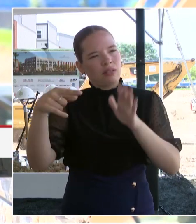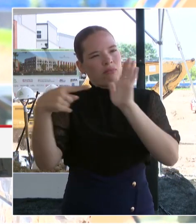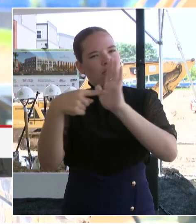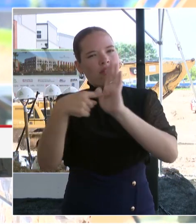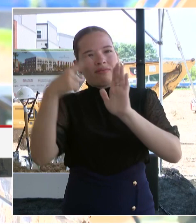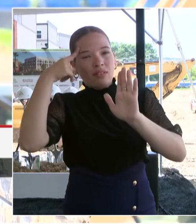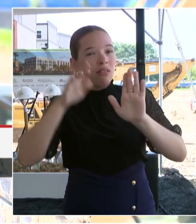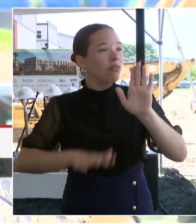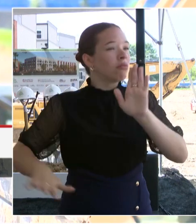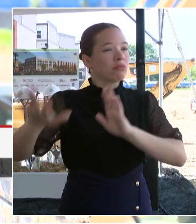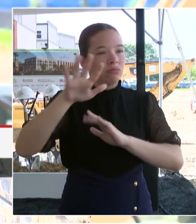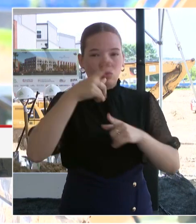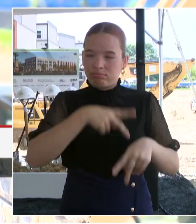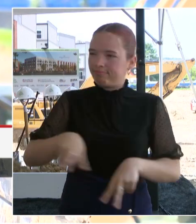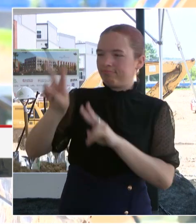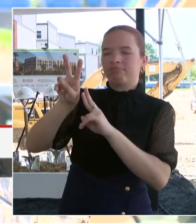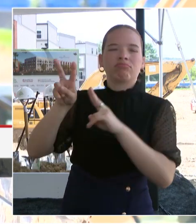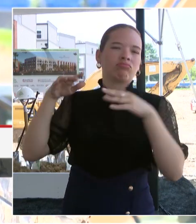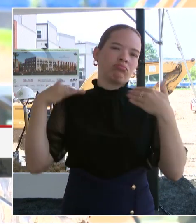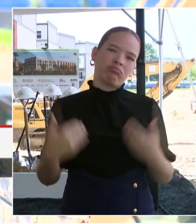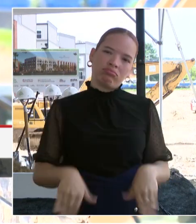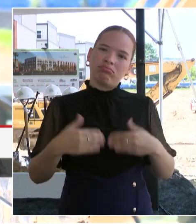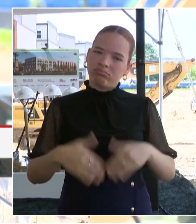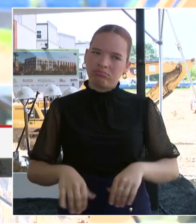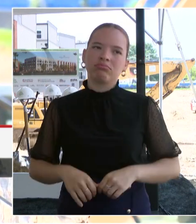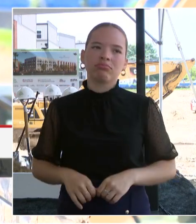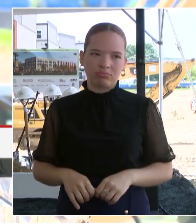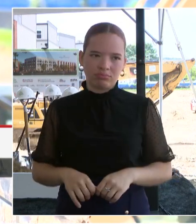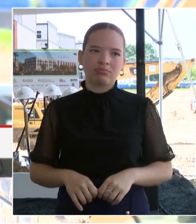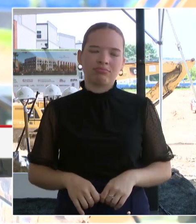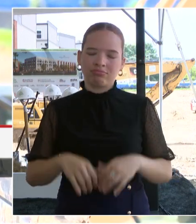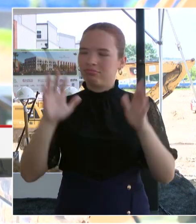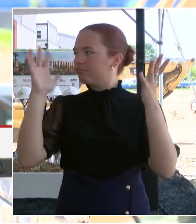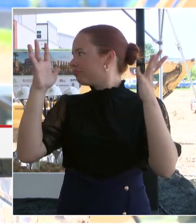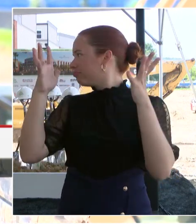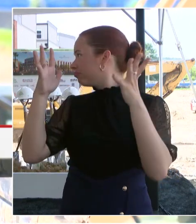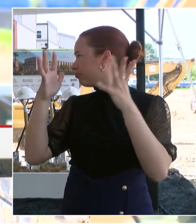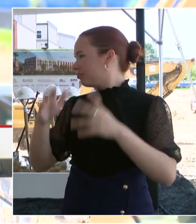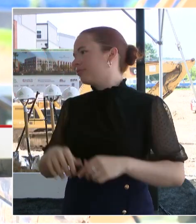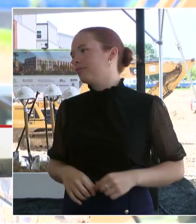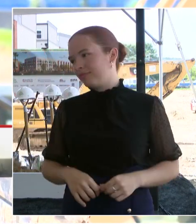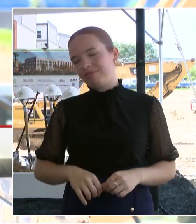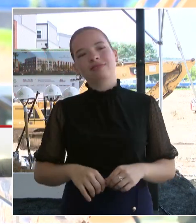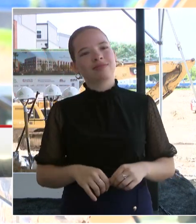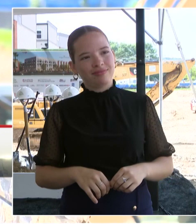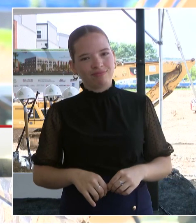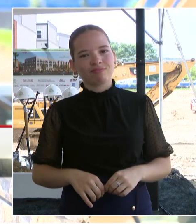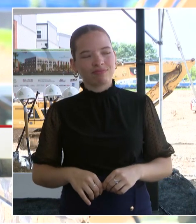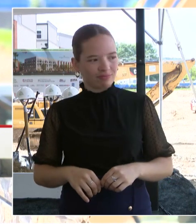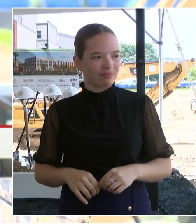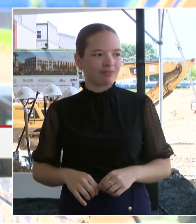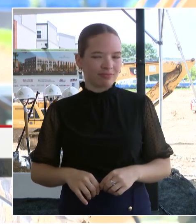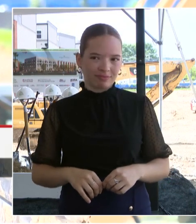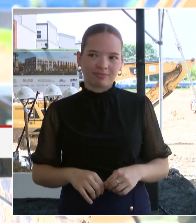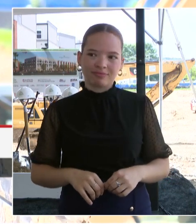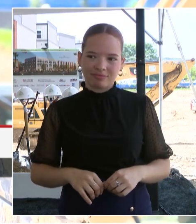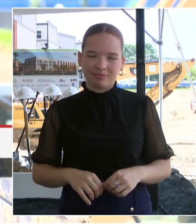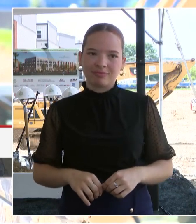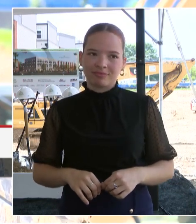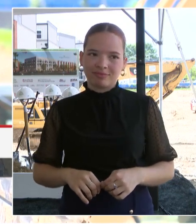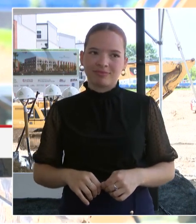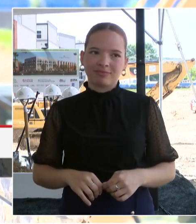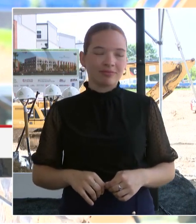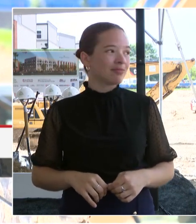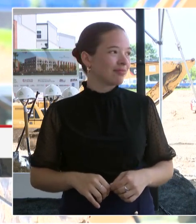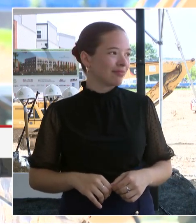team enough for being a model for how this is done in our city. One of our